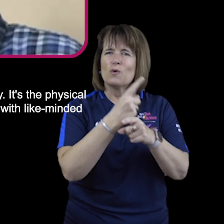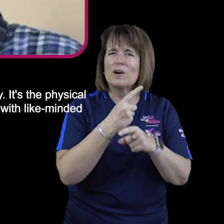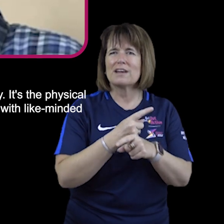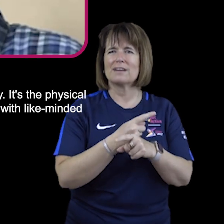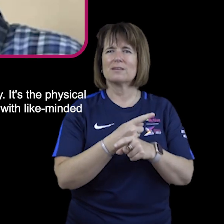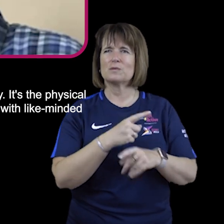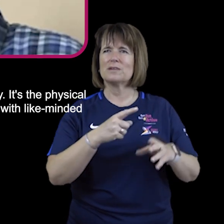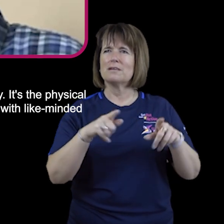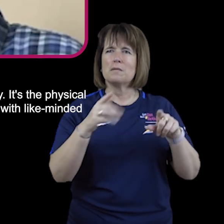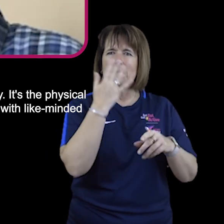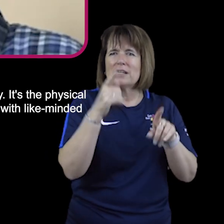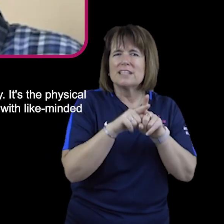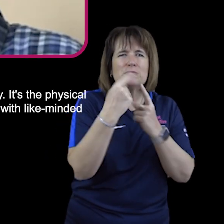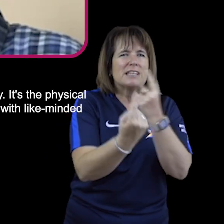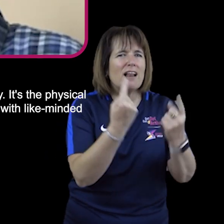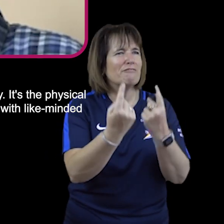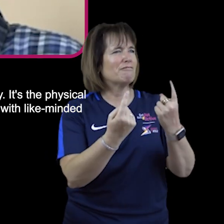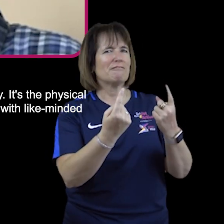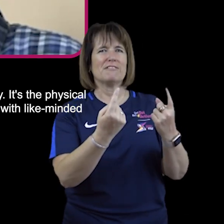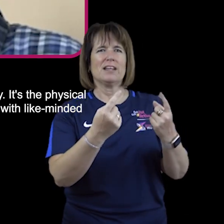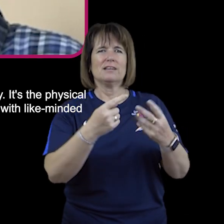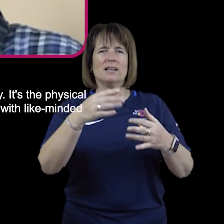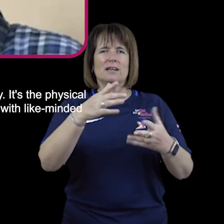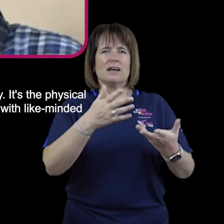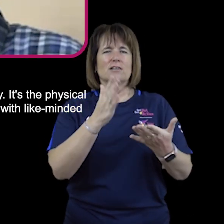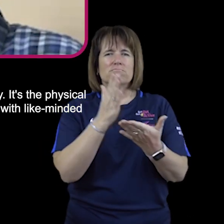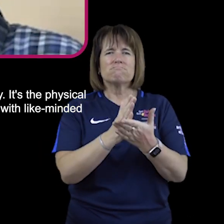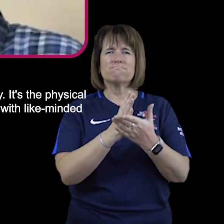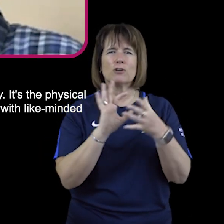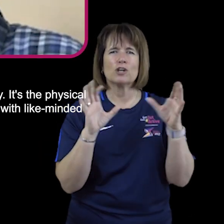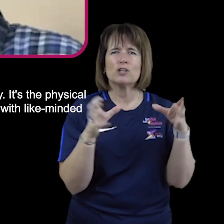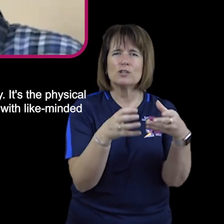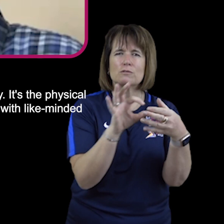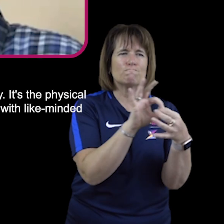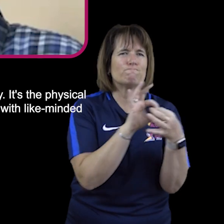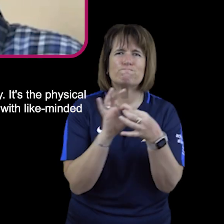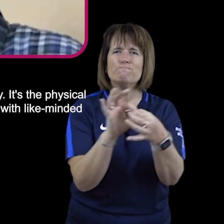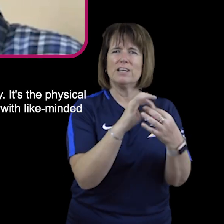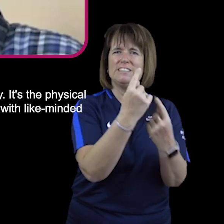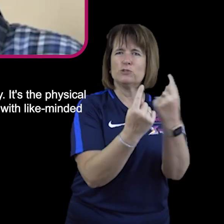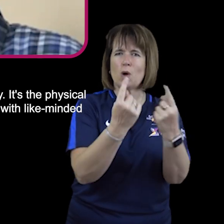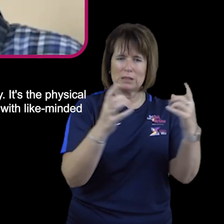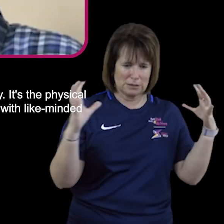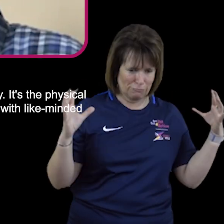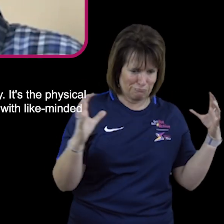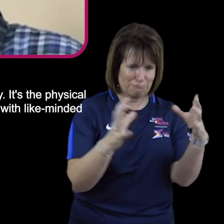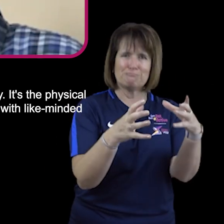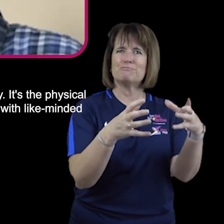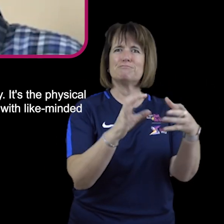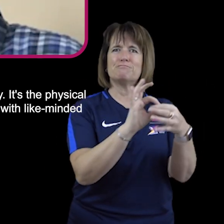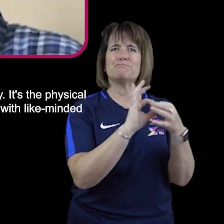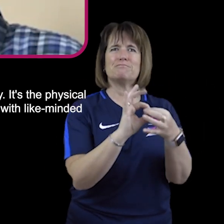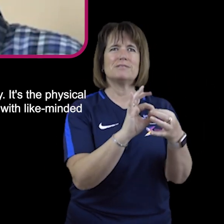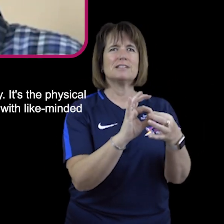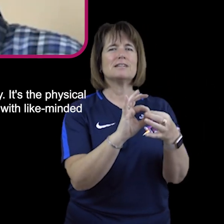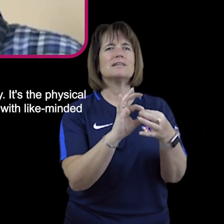the fresh air, it's the connection with nature. Yeah. It's talking and being with like-minded people. You're obviously